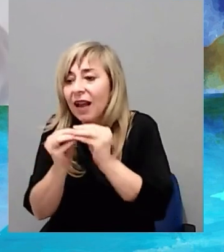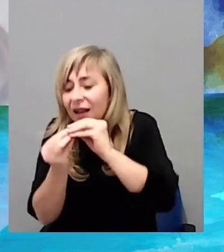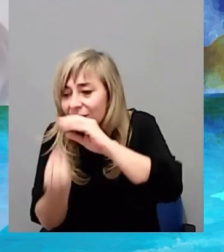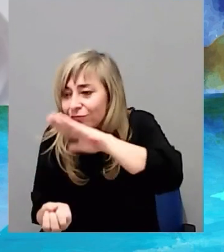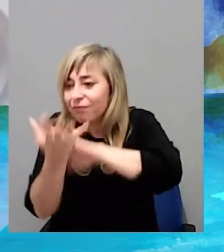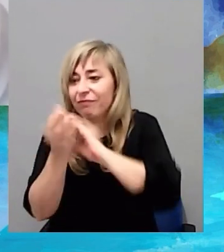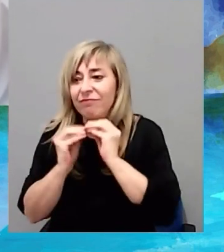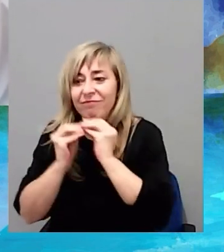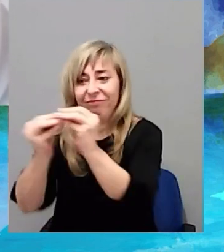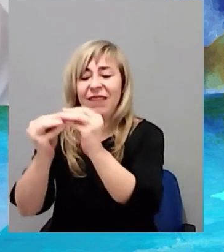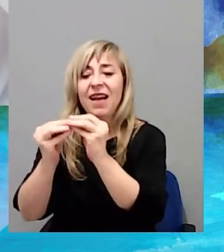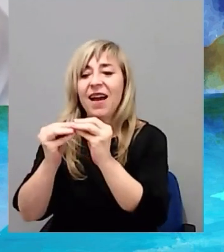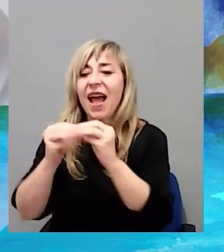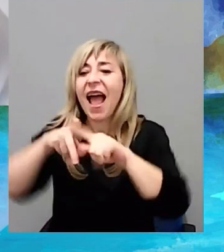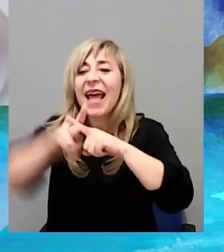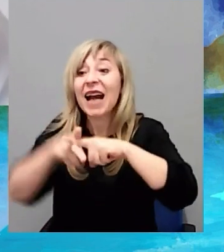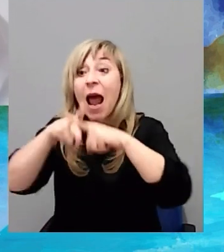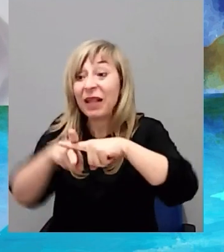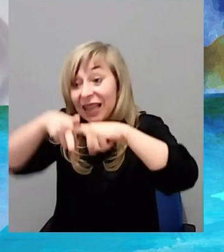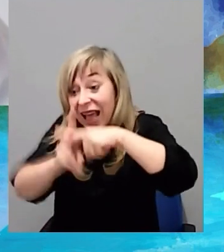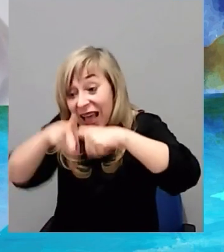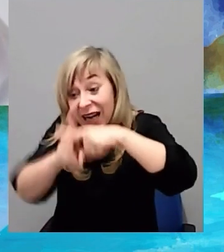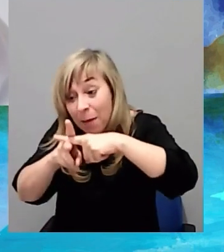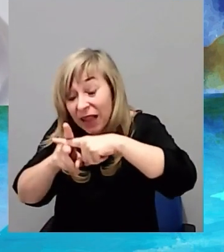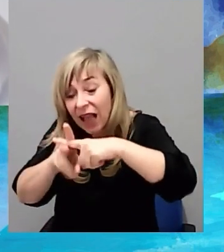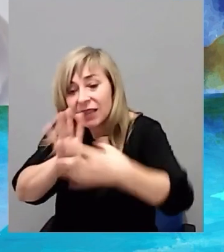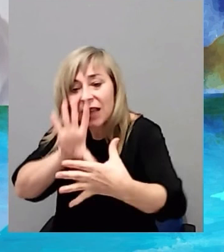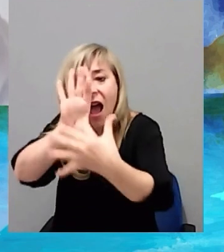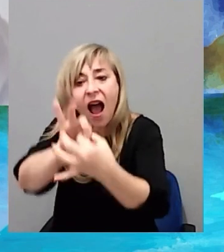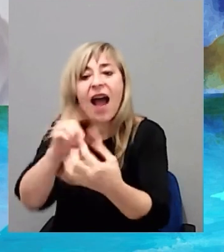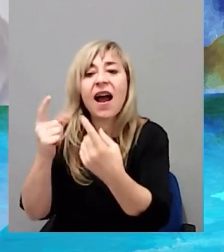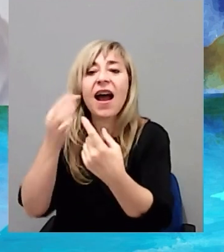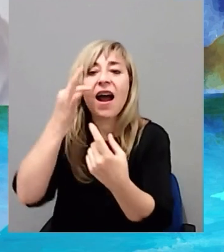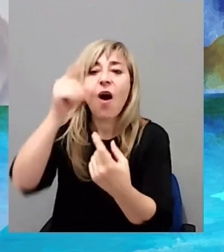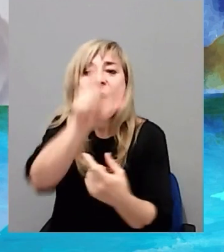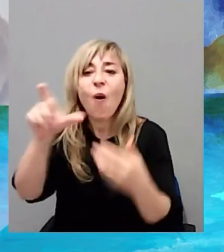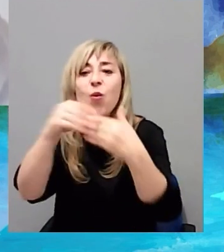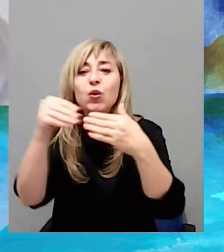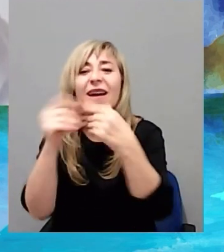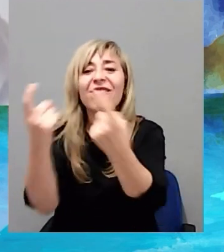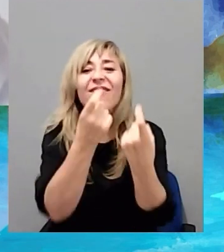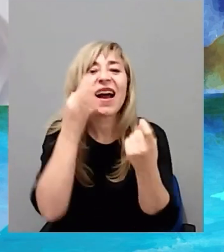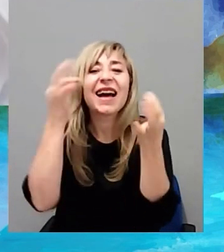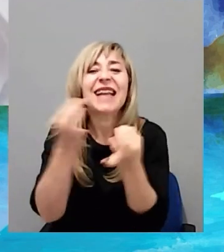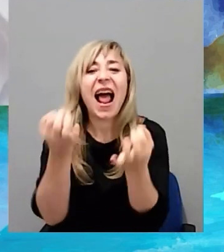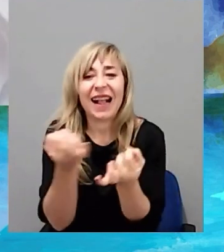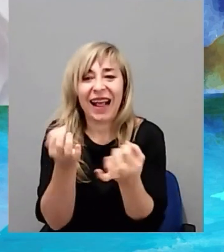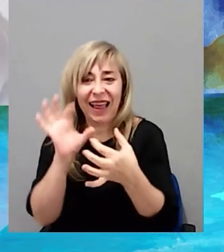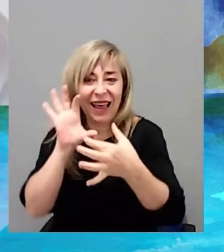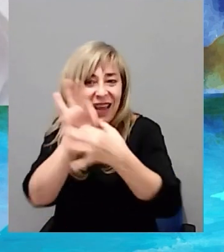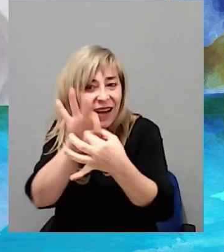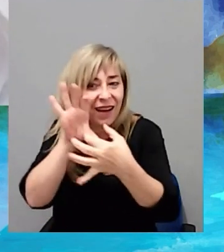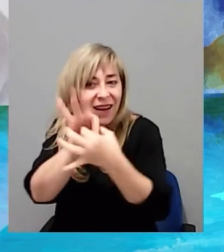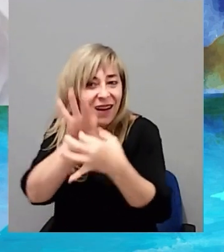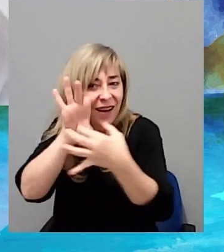connect with the wayfinding, I think that this wayfinding that you have explained, Alex, is a design strategy that